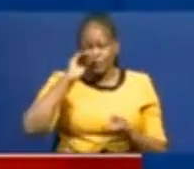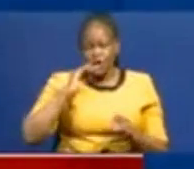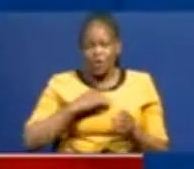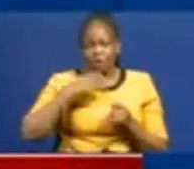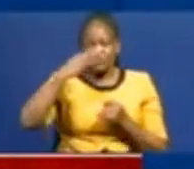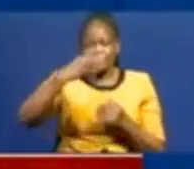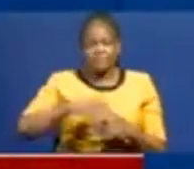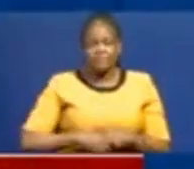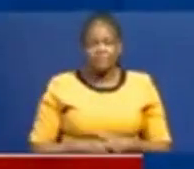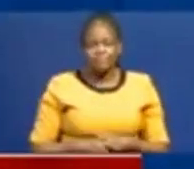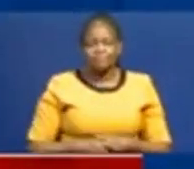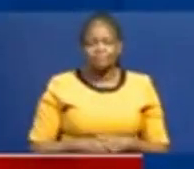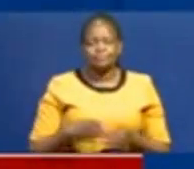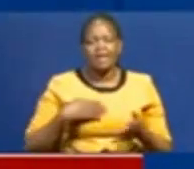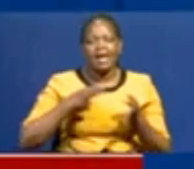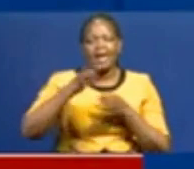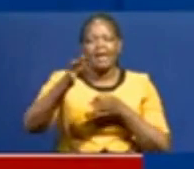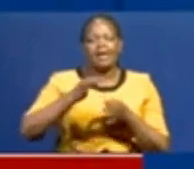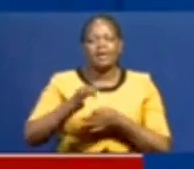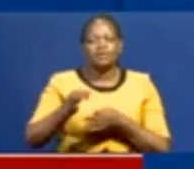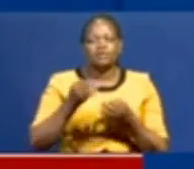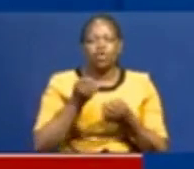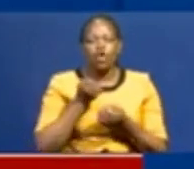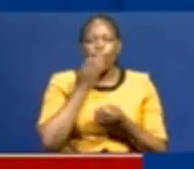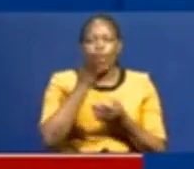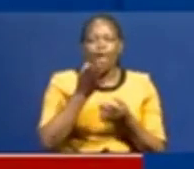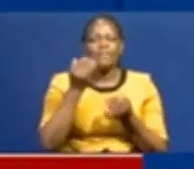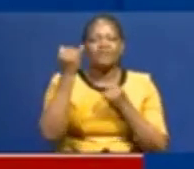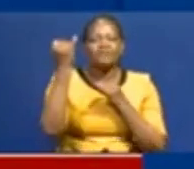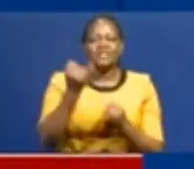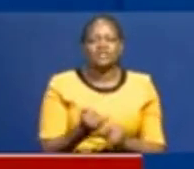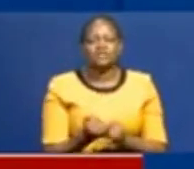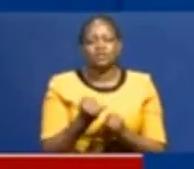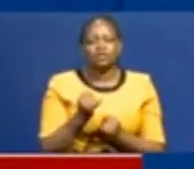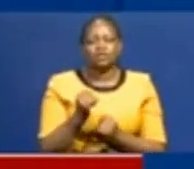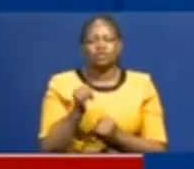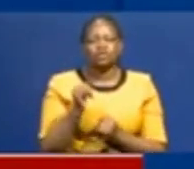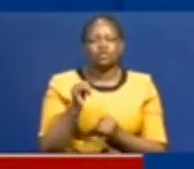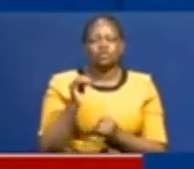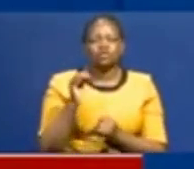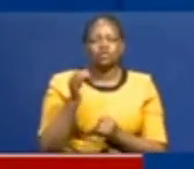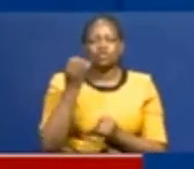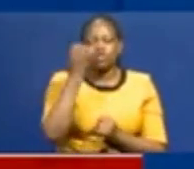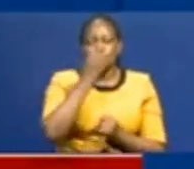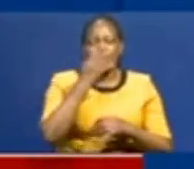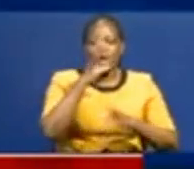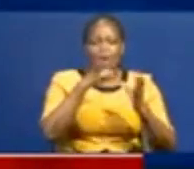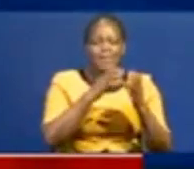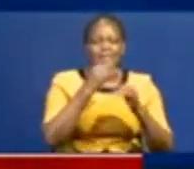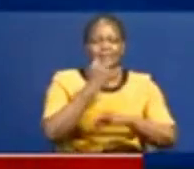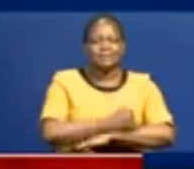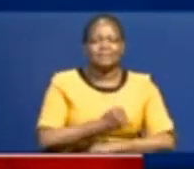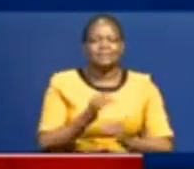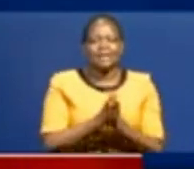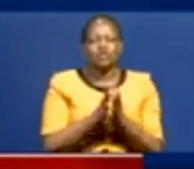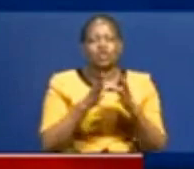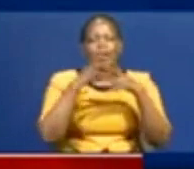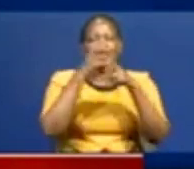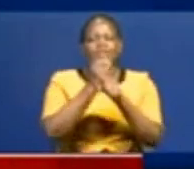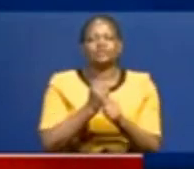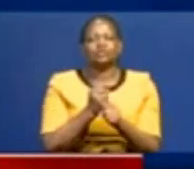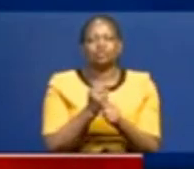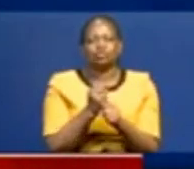future. I extend a warm invitation to European companies, institutions, and organizations